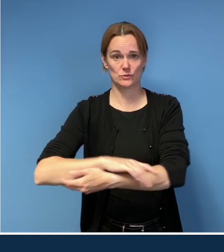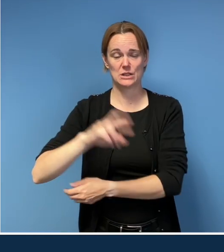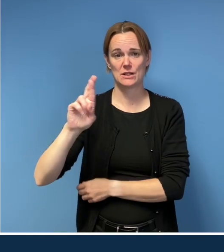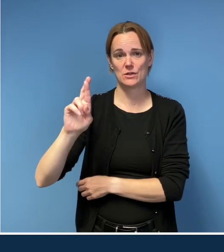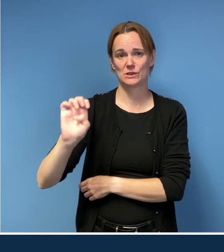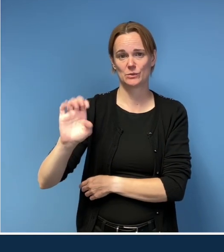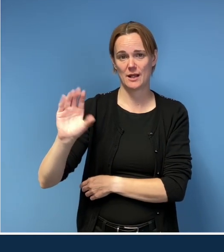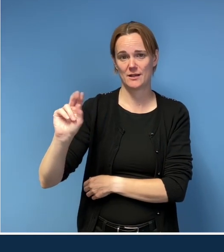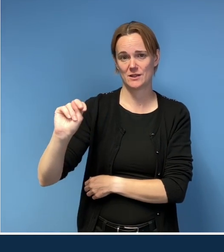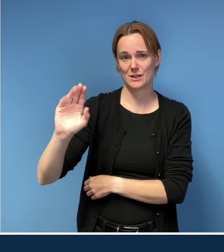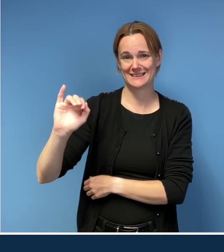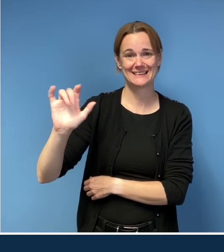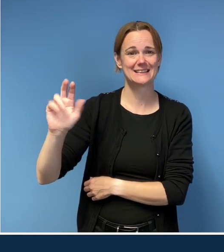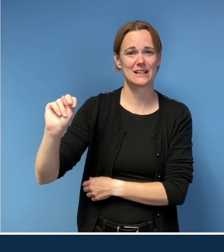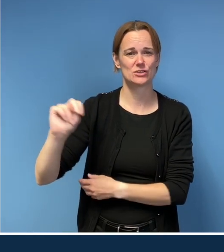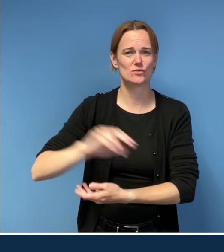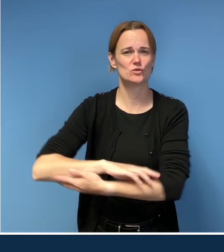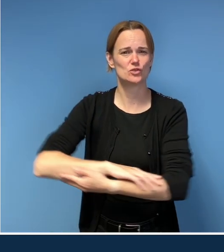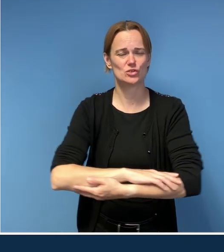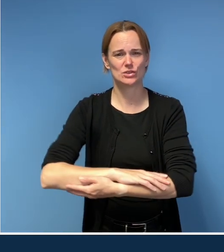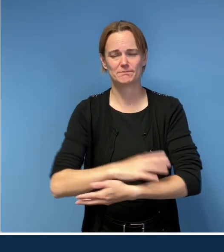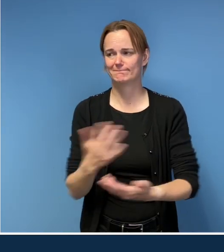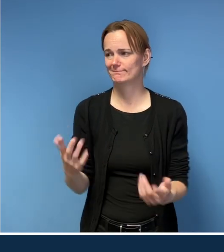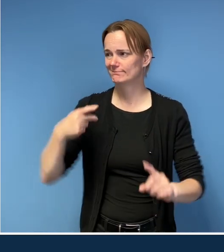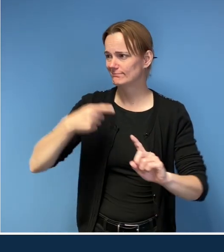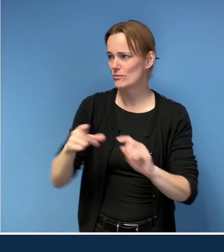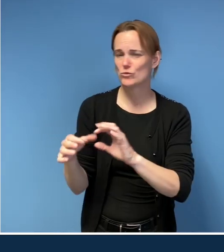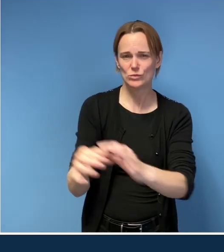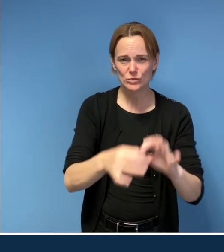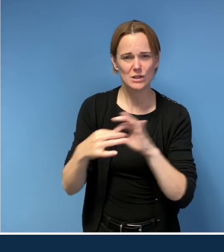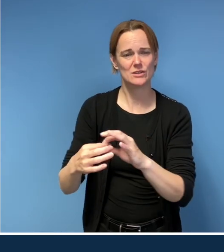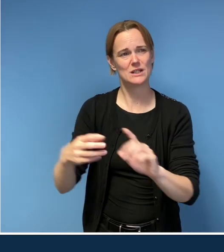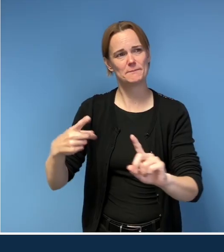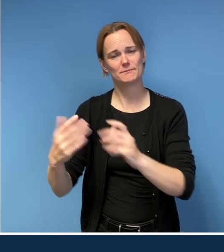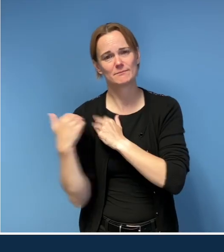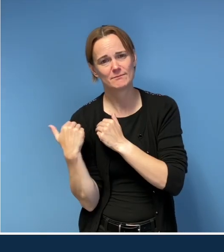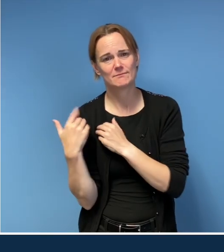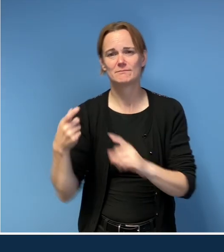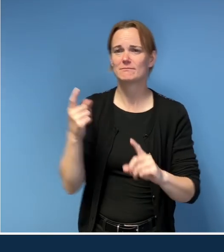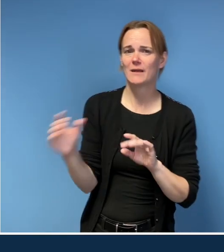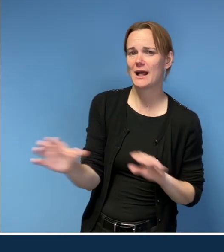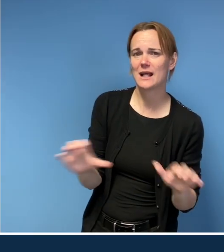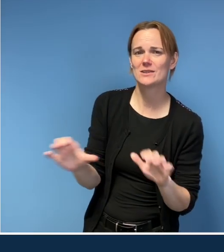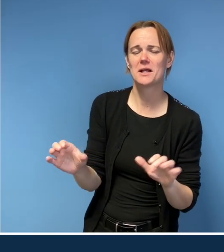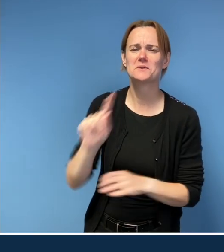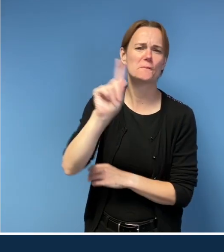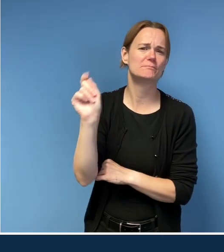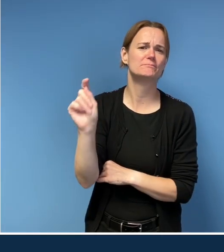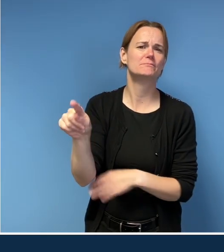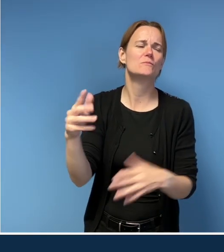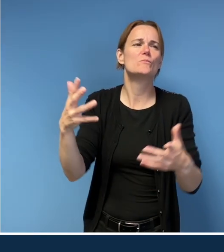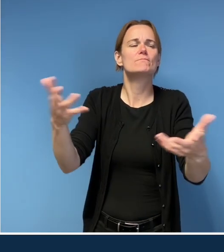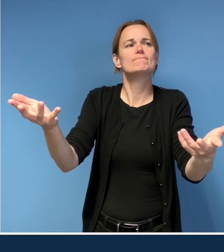which, really is about as much about relationship and accountability as it is about action. And so just wondering maybe your